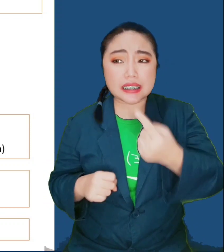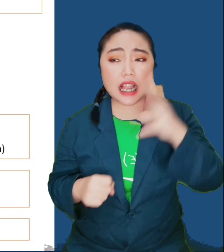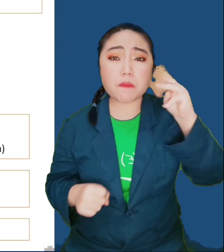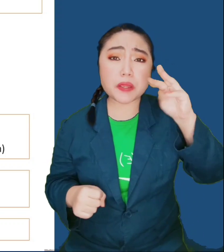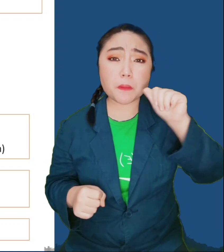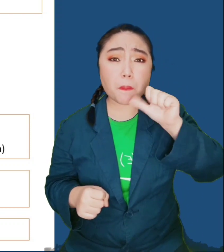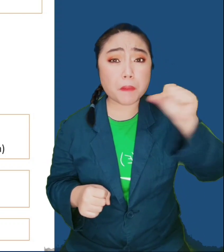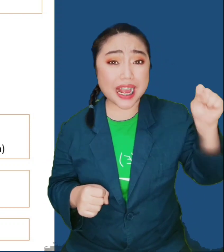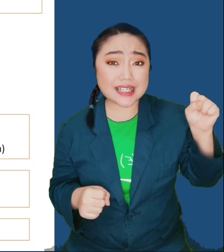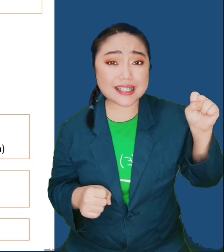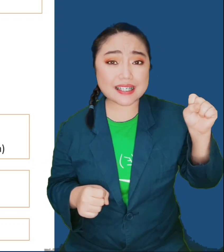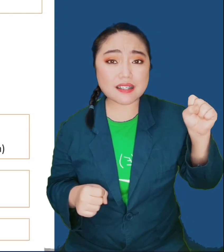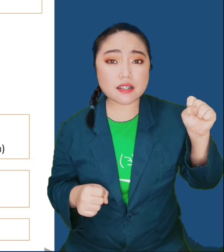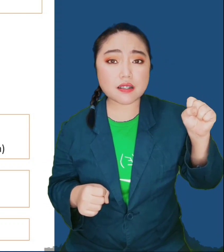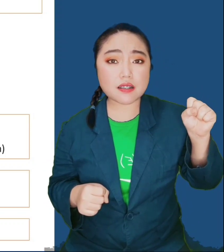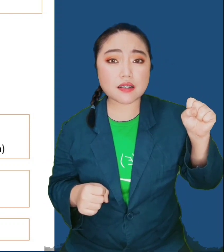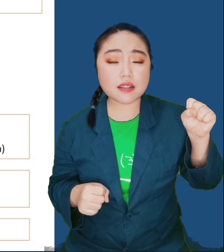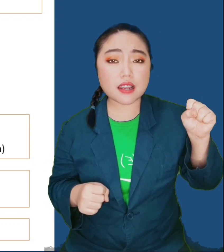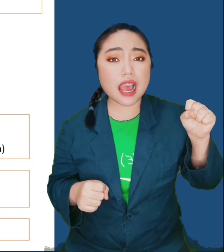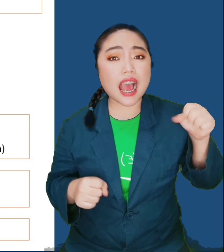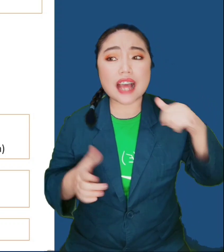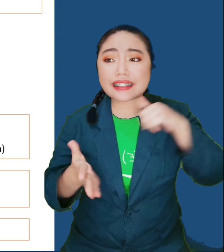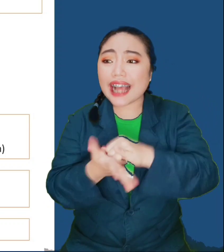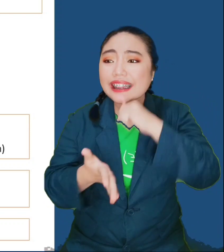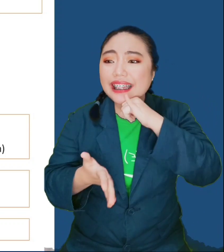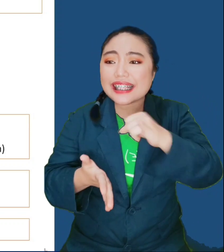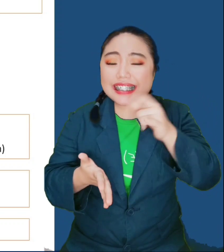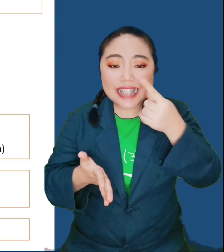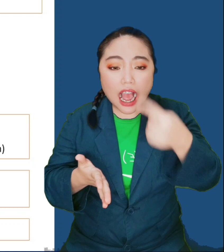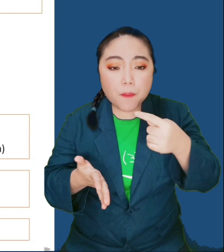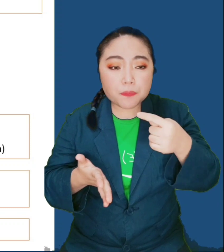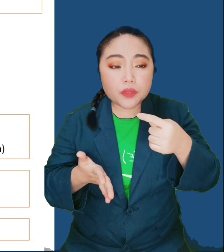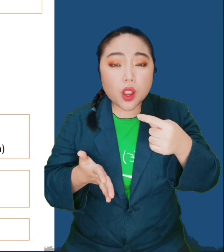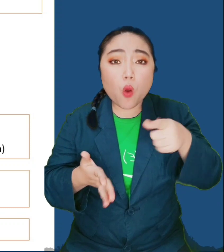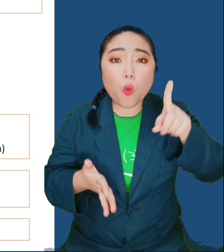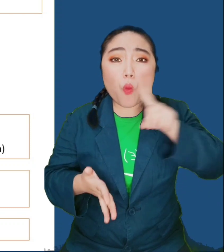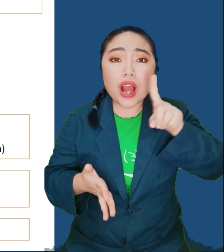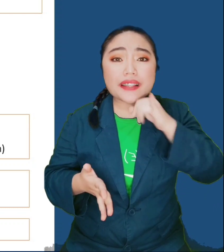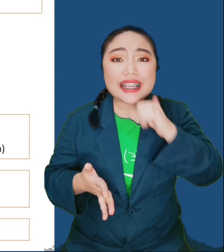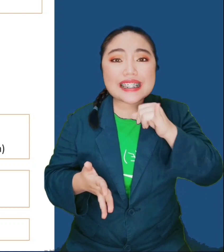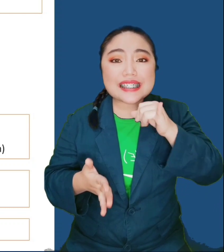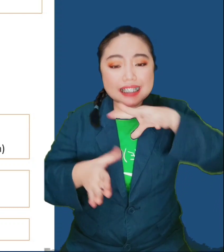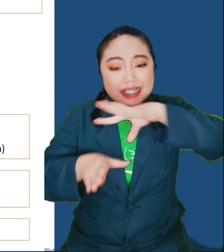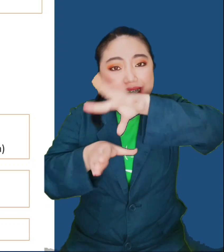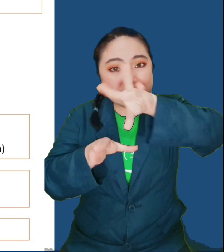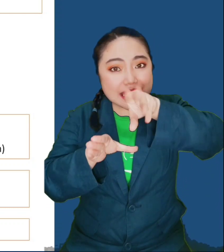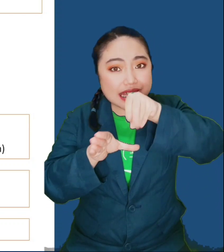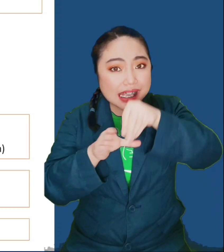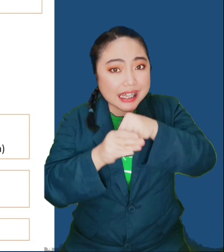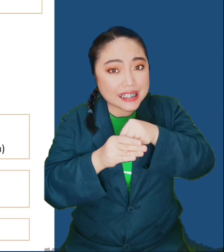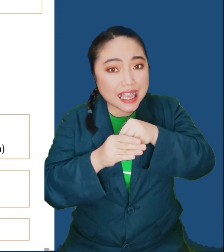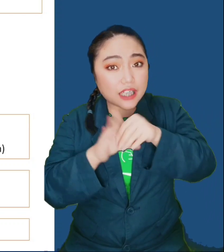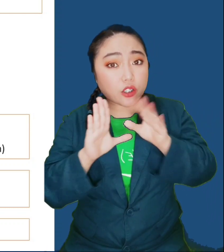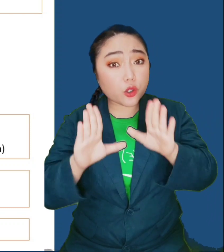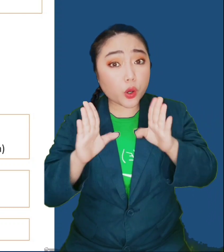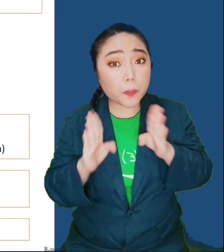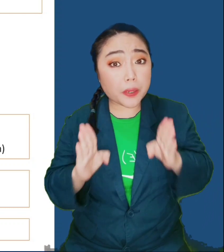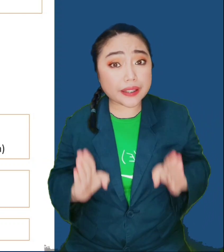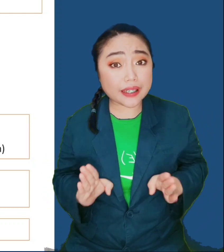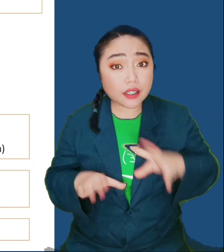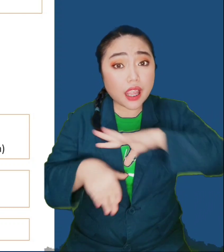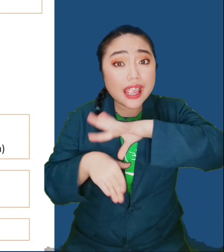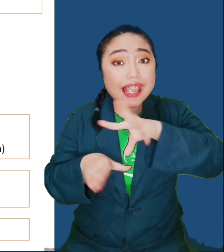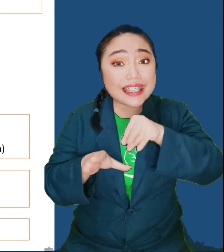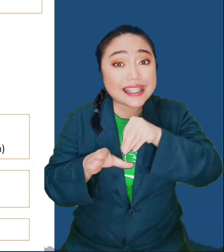In science, if you say mass, that means it is the